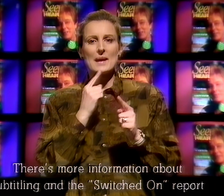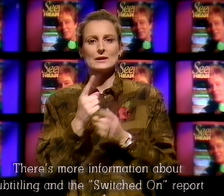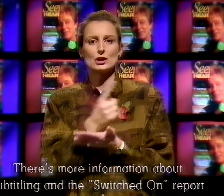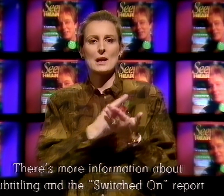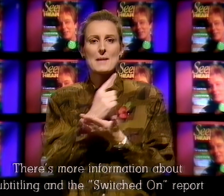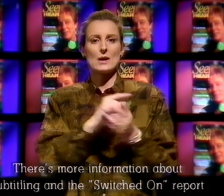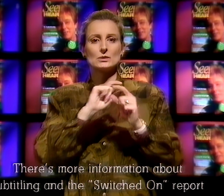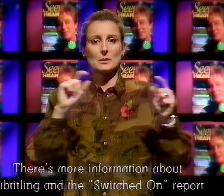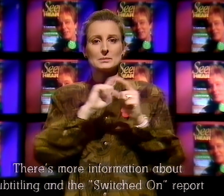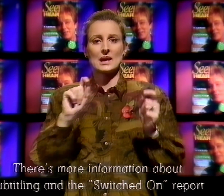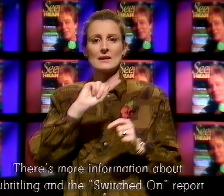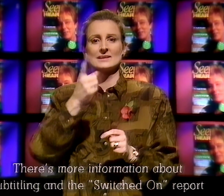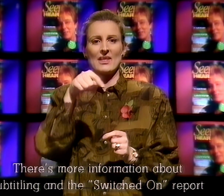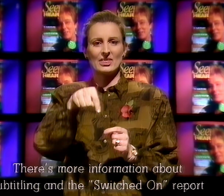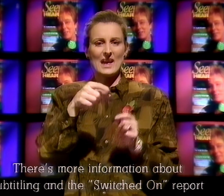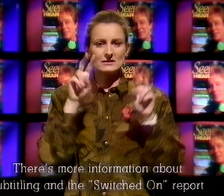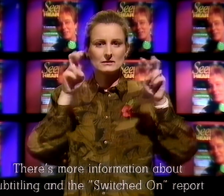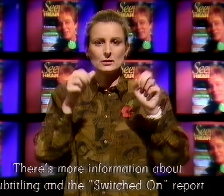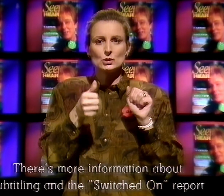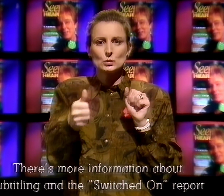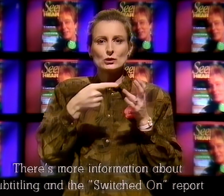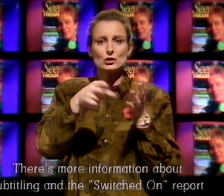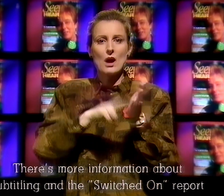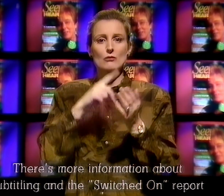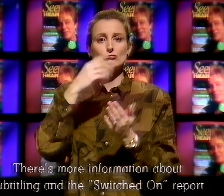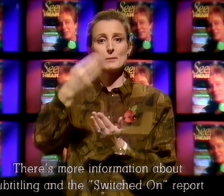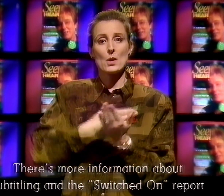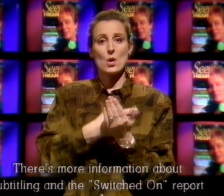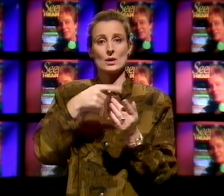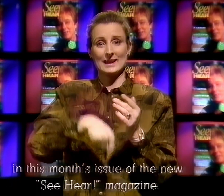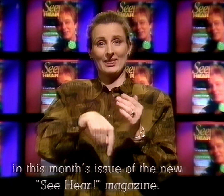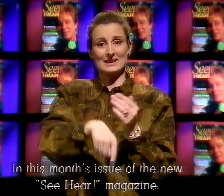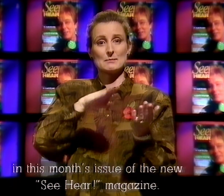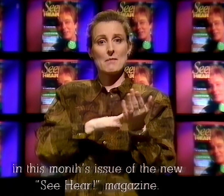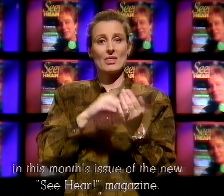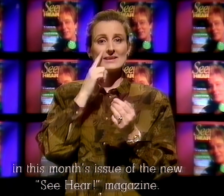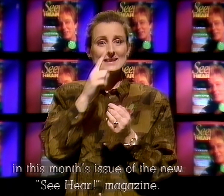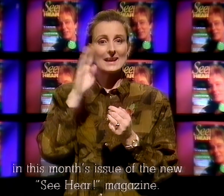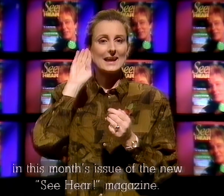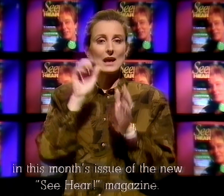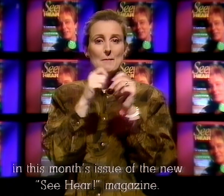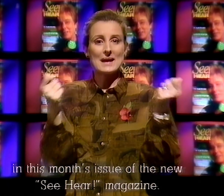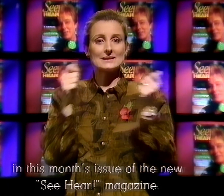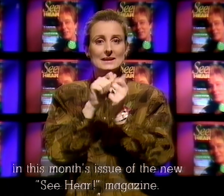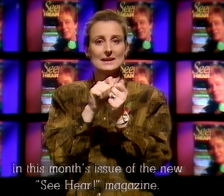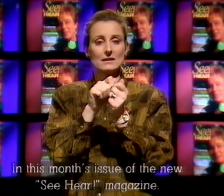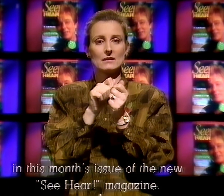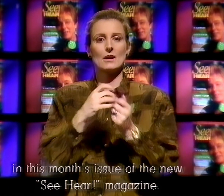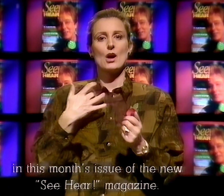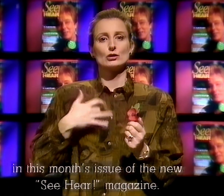There's more information about subtitling and the switched on report in this month's issue of the new See Here magazine.